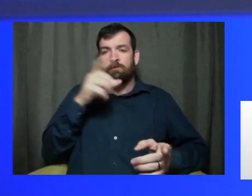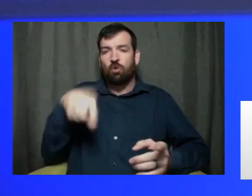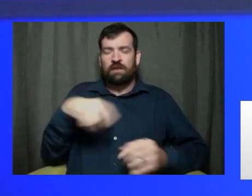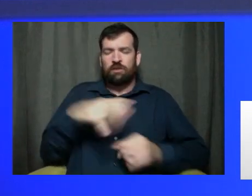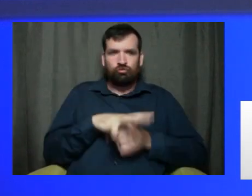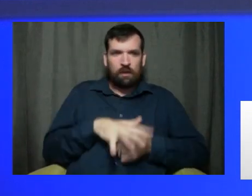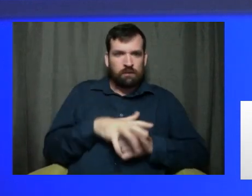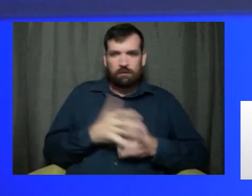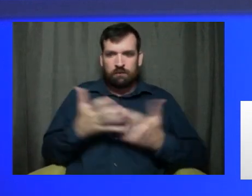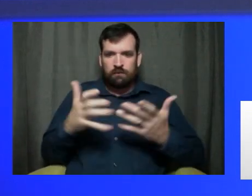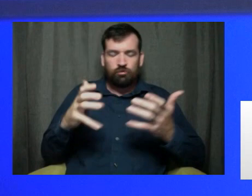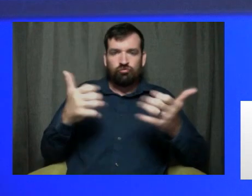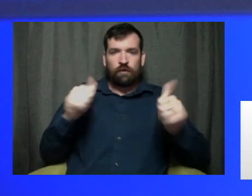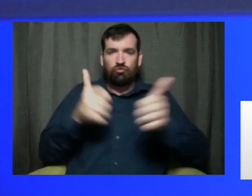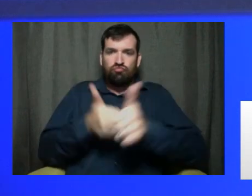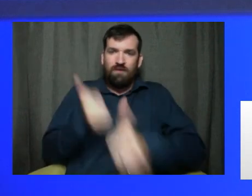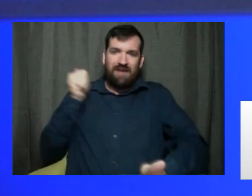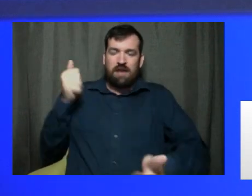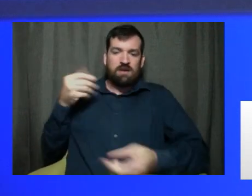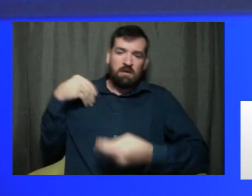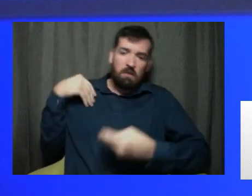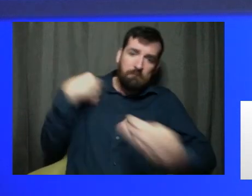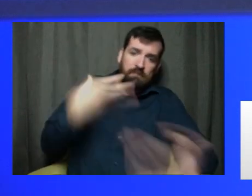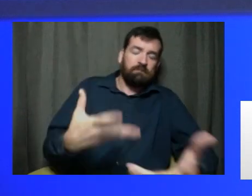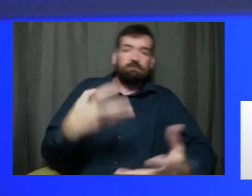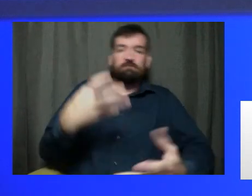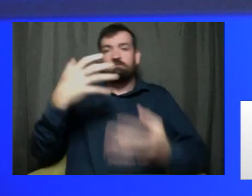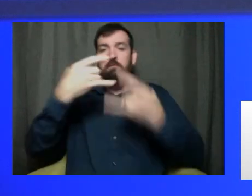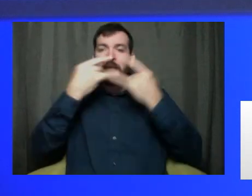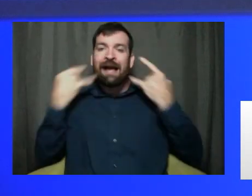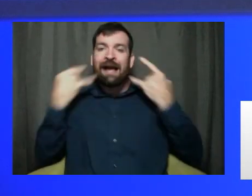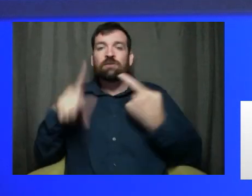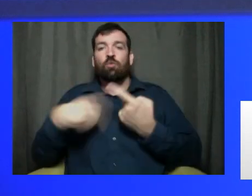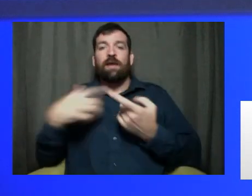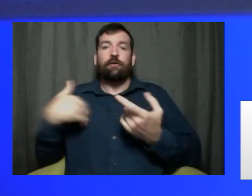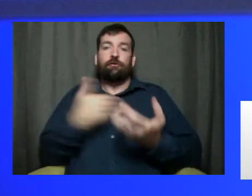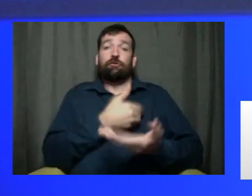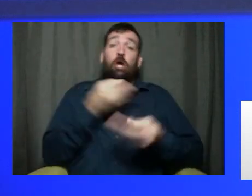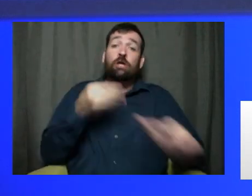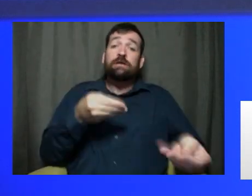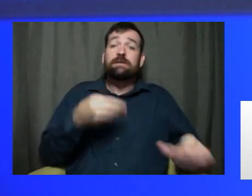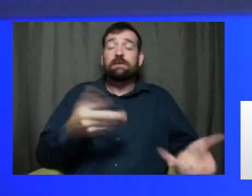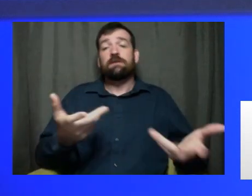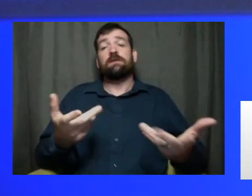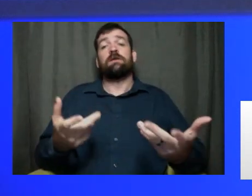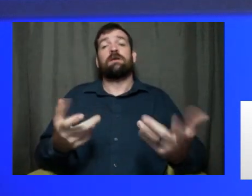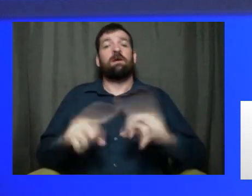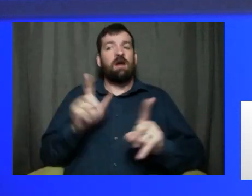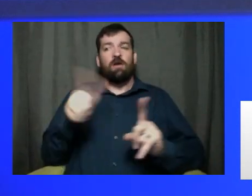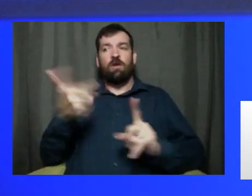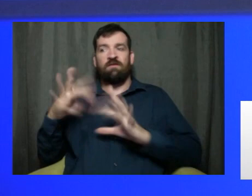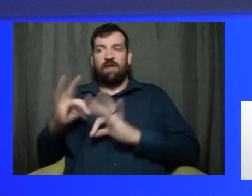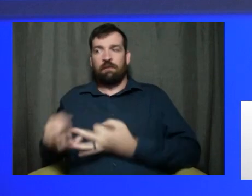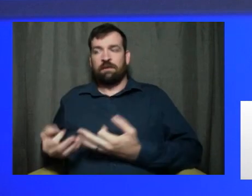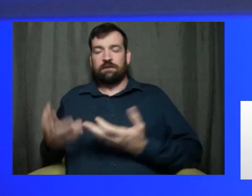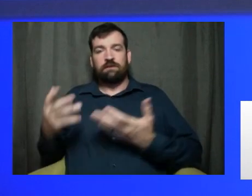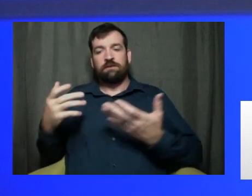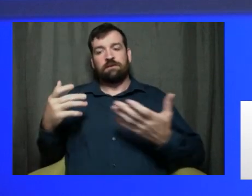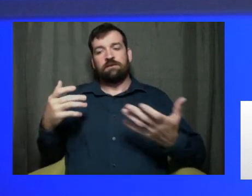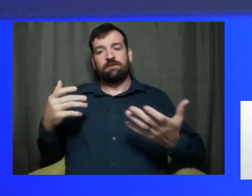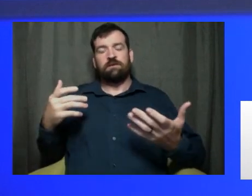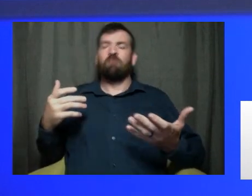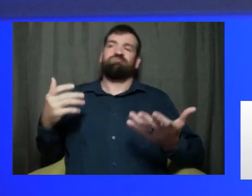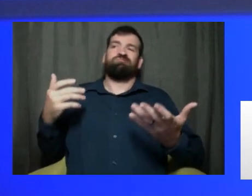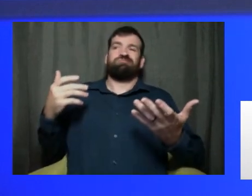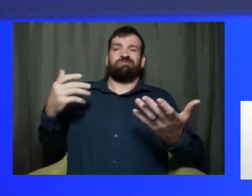to prevent transmission of COVID to their babies by masking every time they were nursing, for example. But then other families that said, well, they could turn